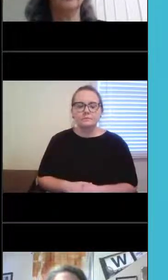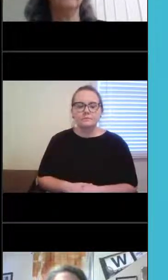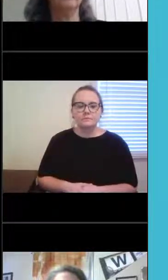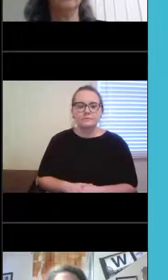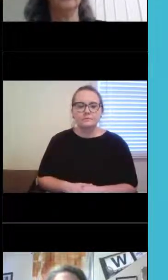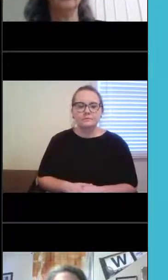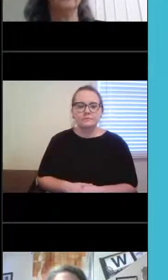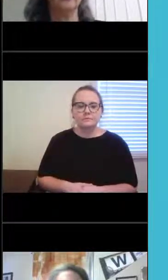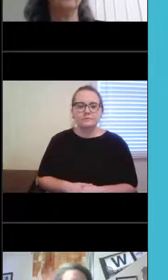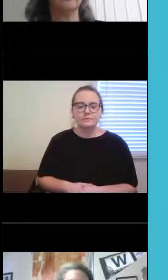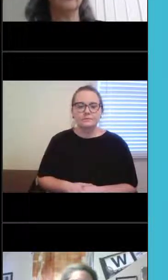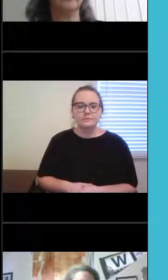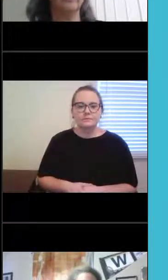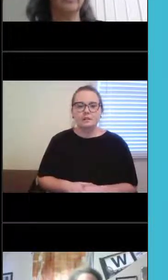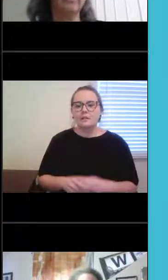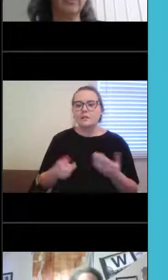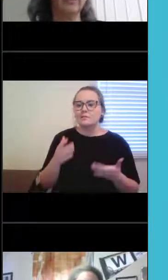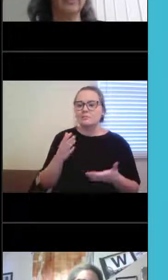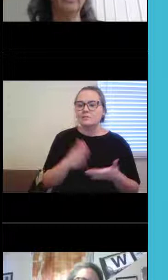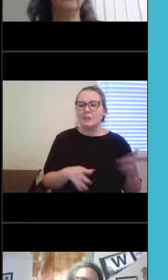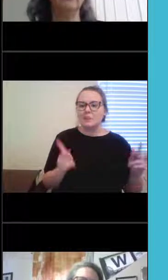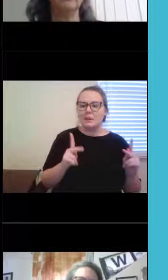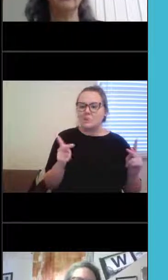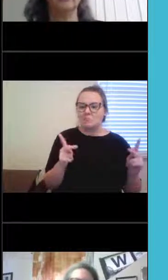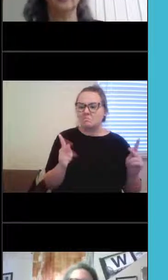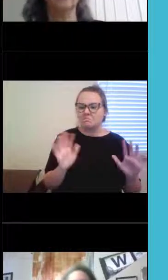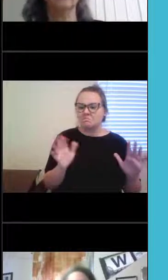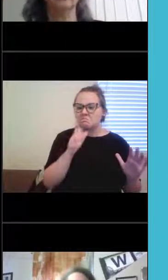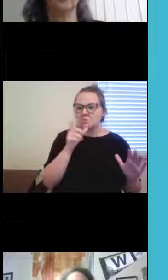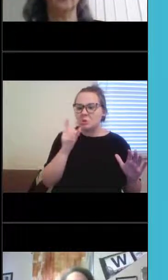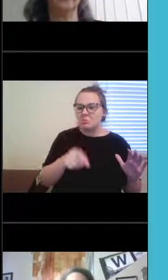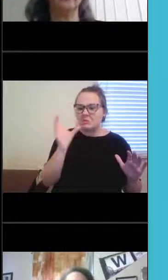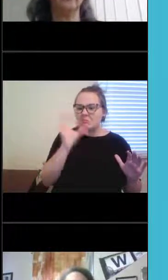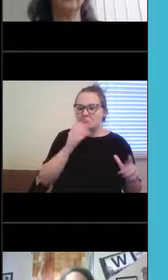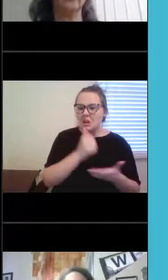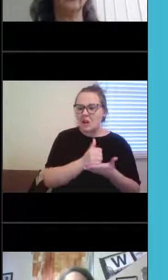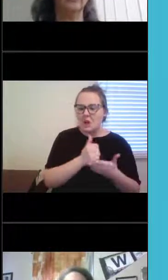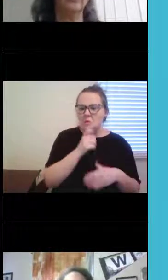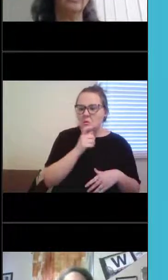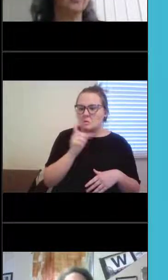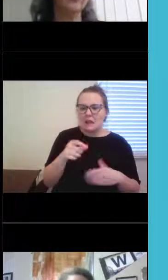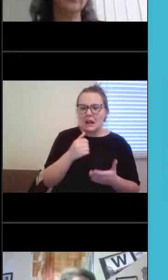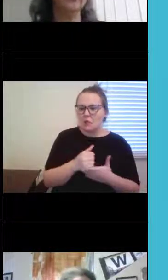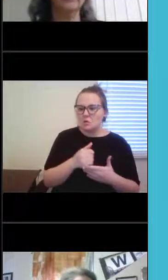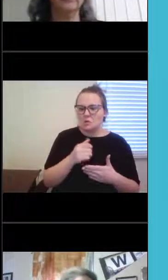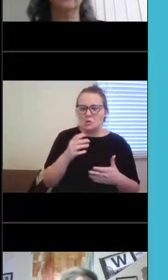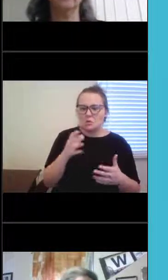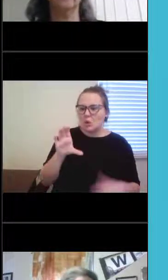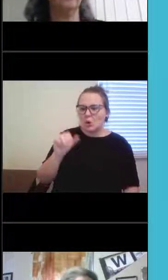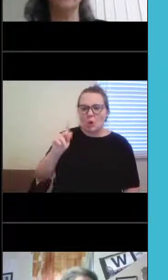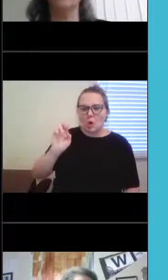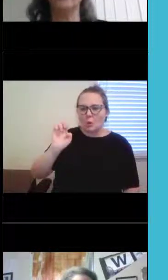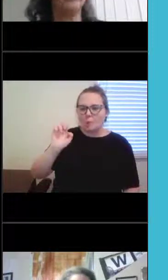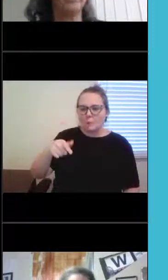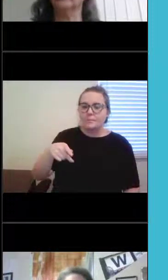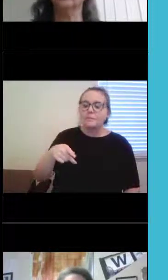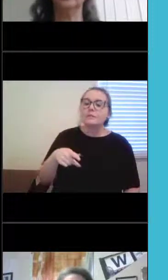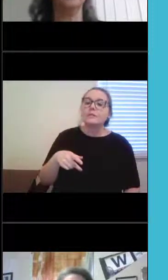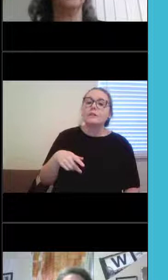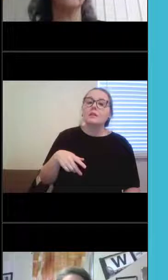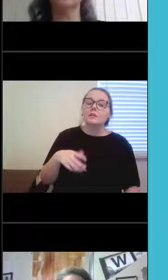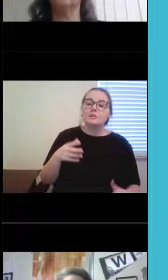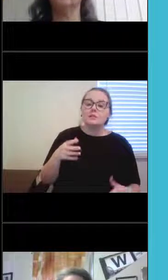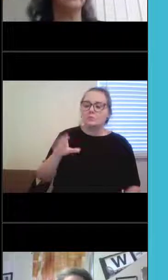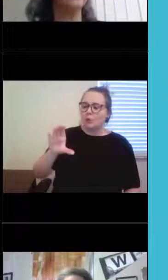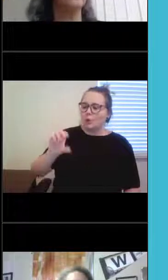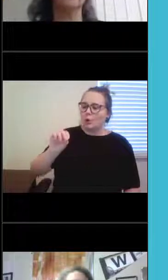some again didn't think it was necessarily needed that they seek help to cope with the disclosure. Some were really concerned. They know they would never tell